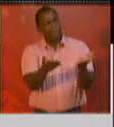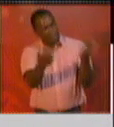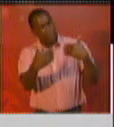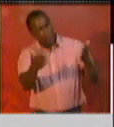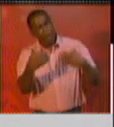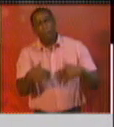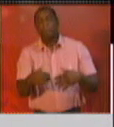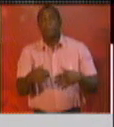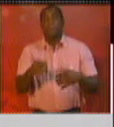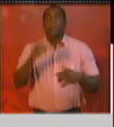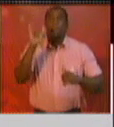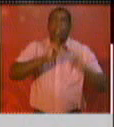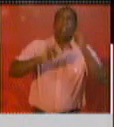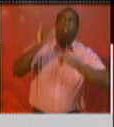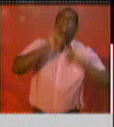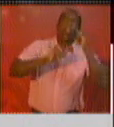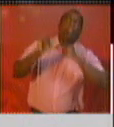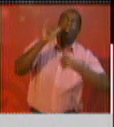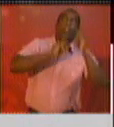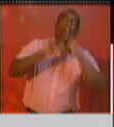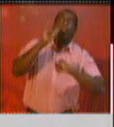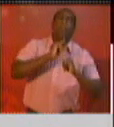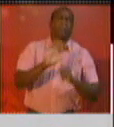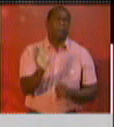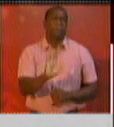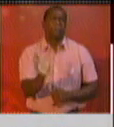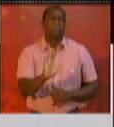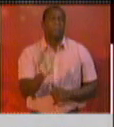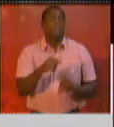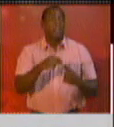minors in the home. Next slide, please.